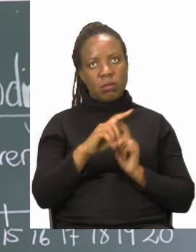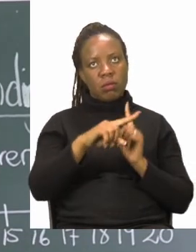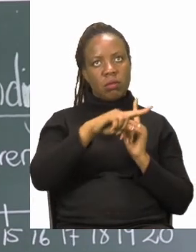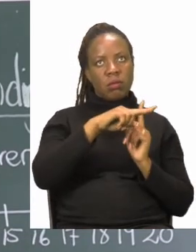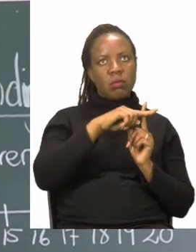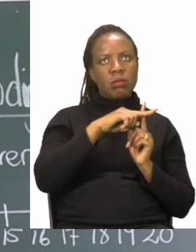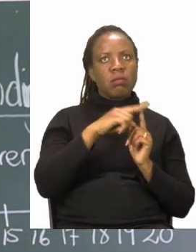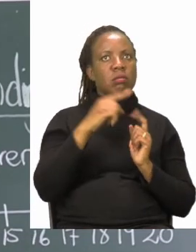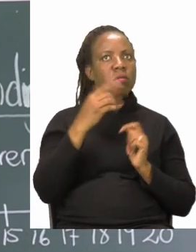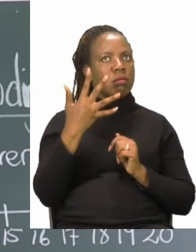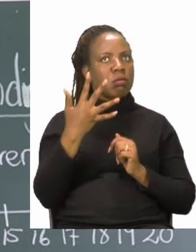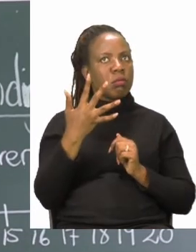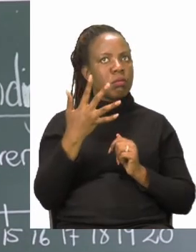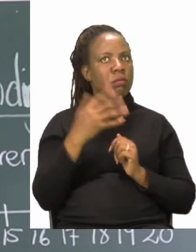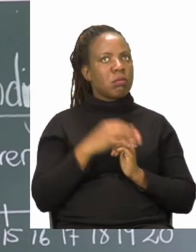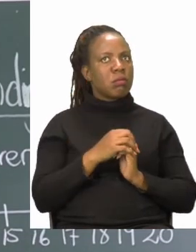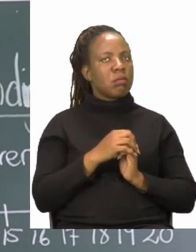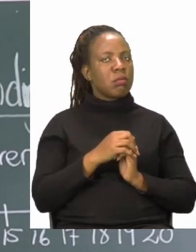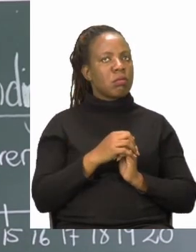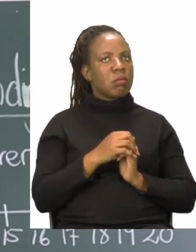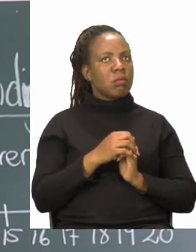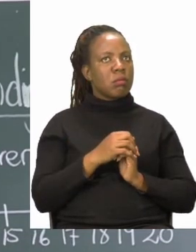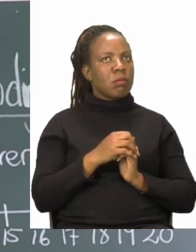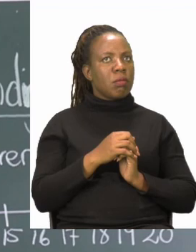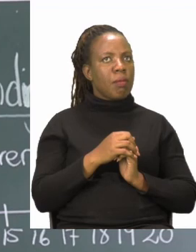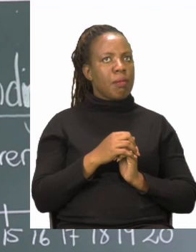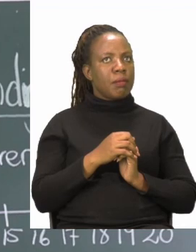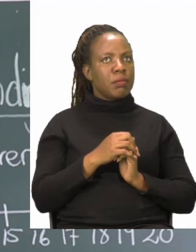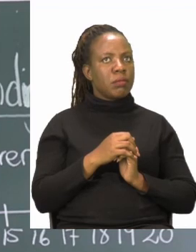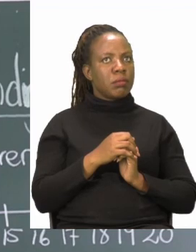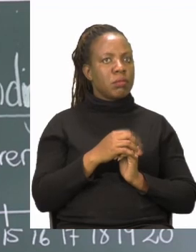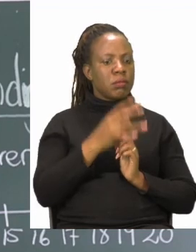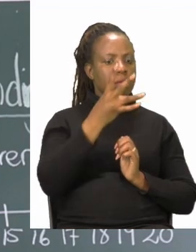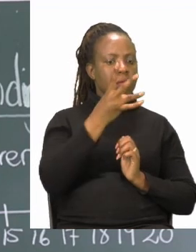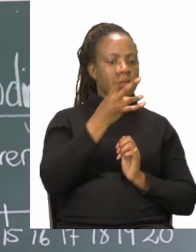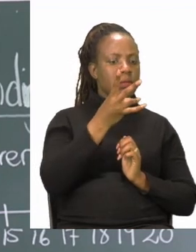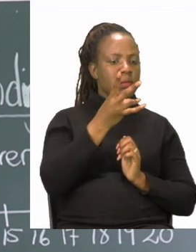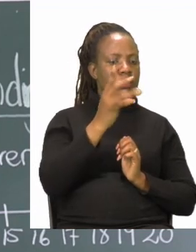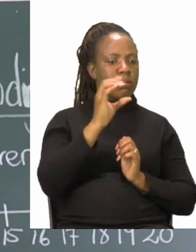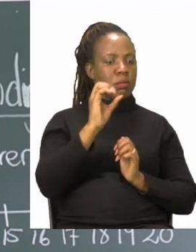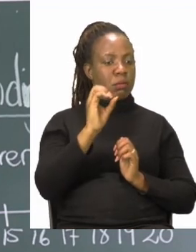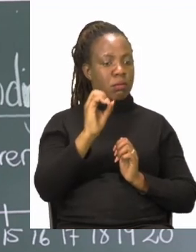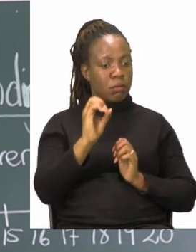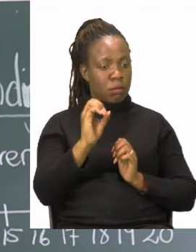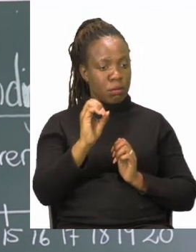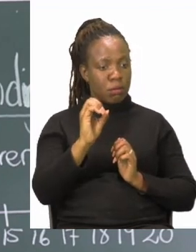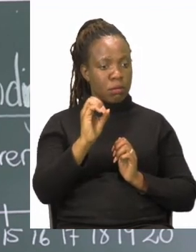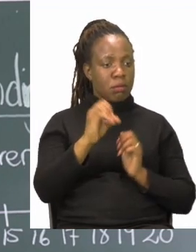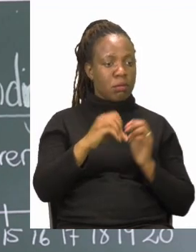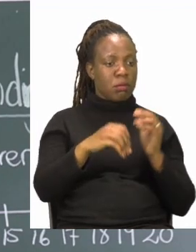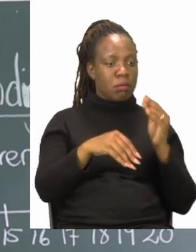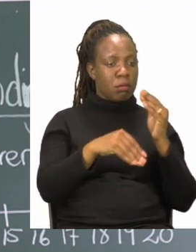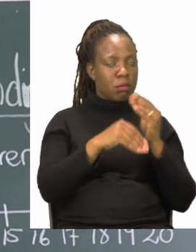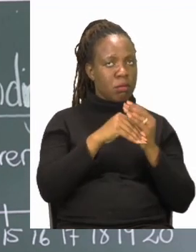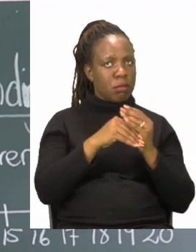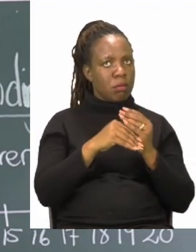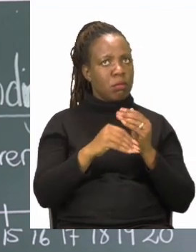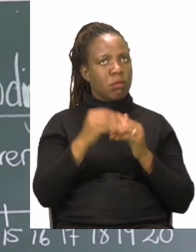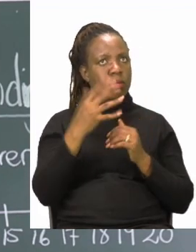5. If we take 70 and we add 5, 71,